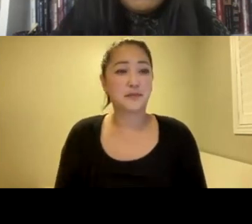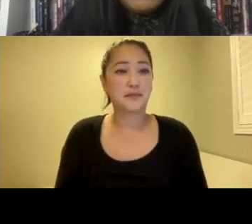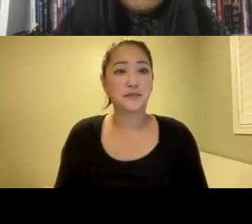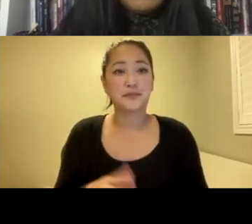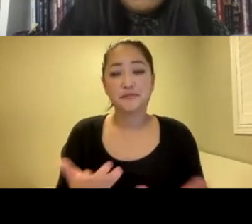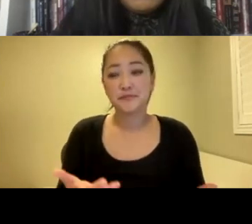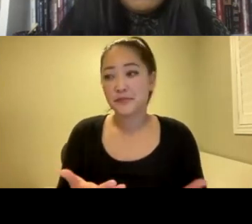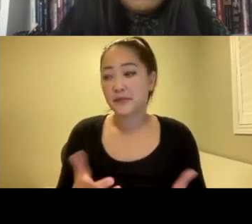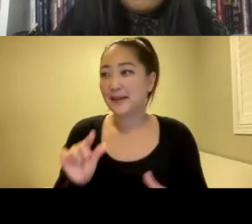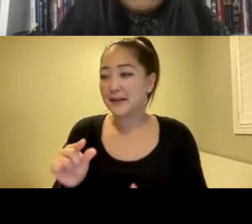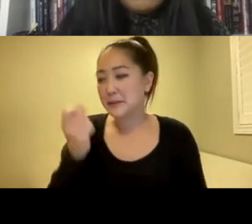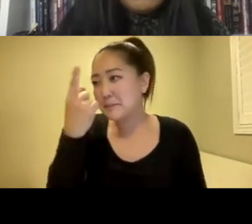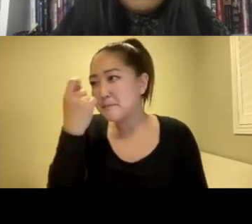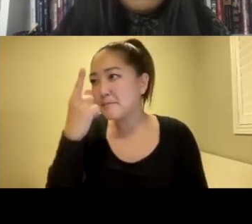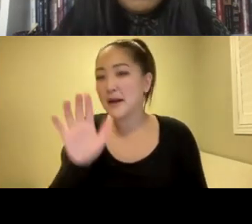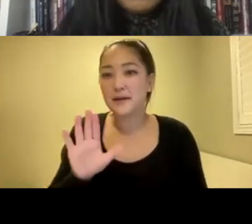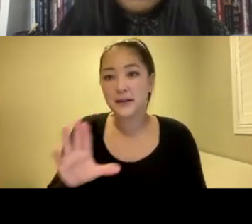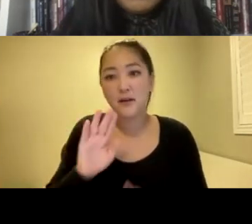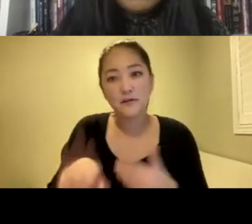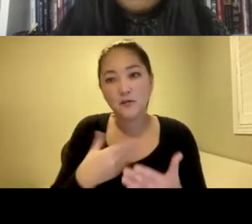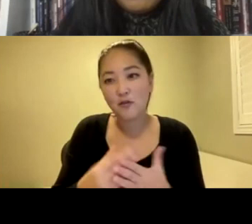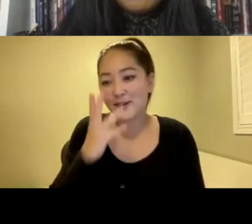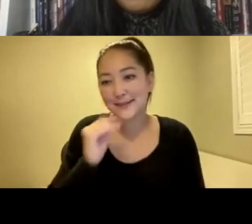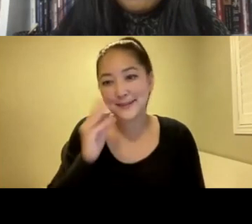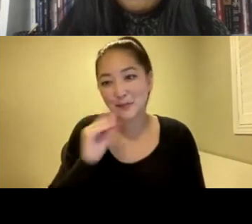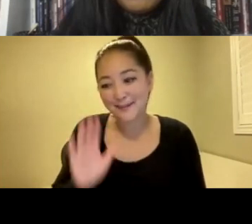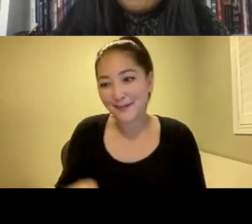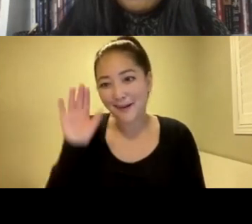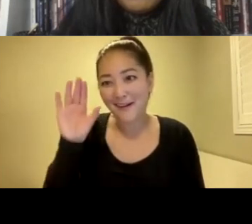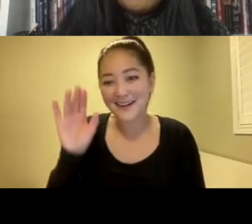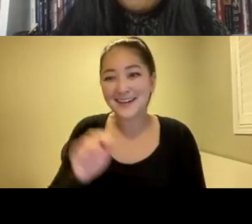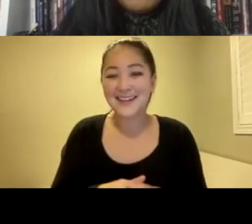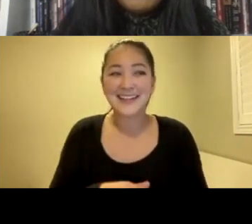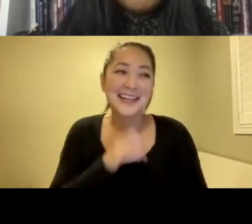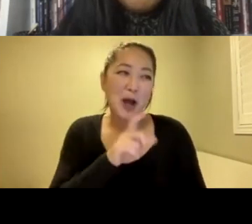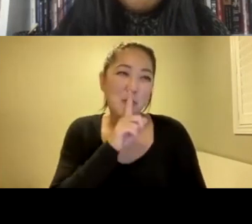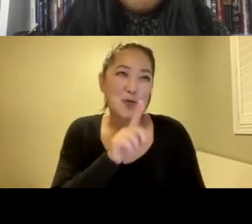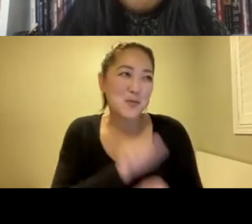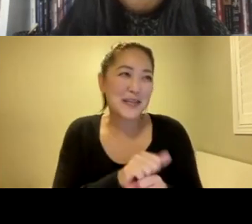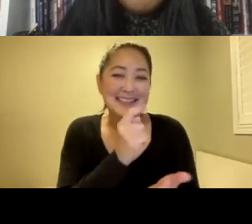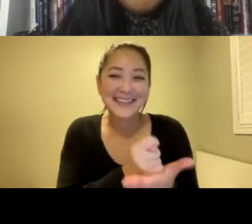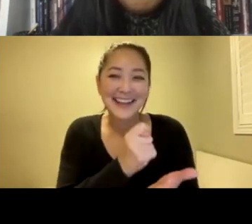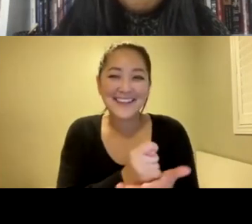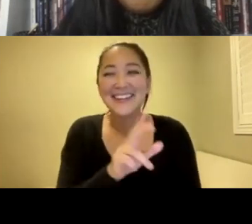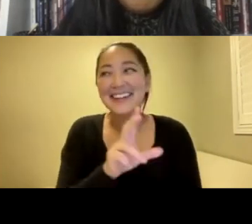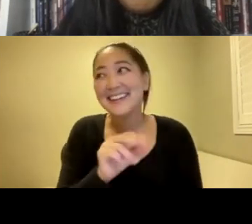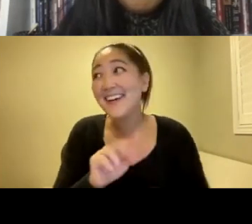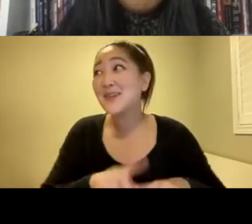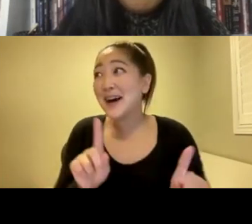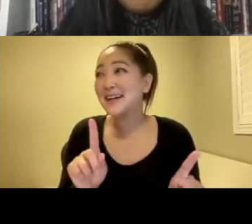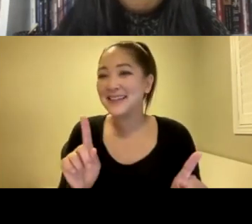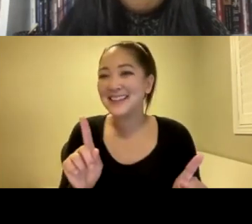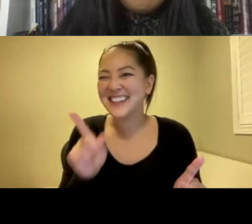experiences, for what you've gone through. Like, you know, it's not like art therapy, but it's amazing. And,